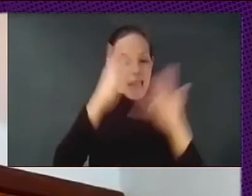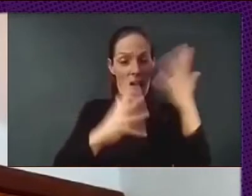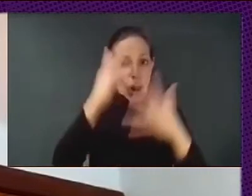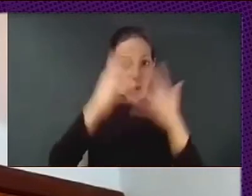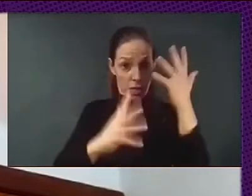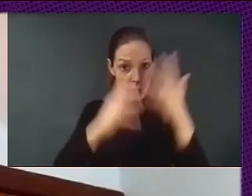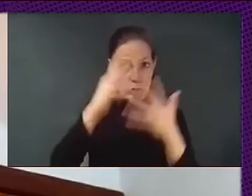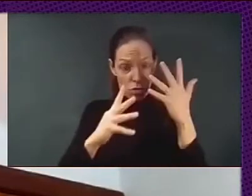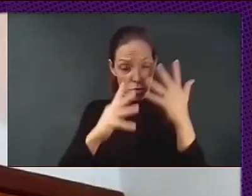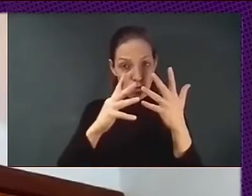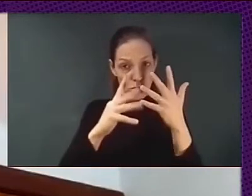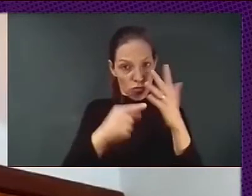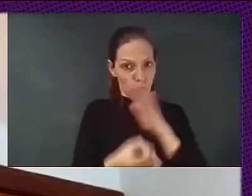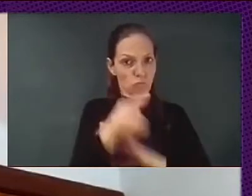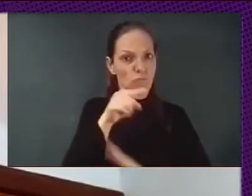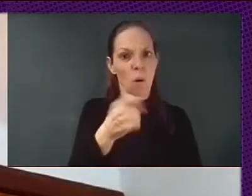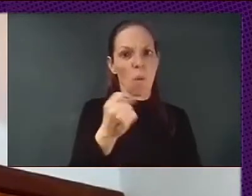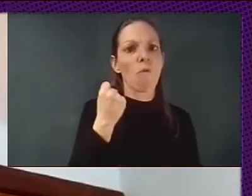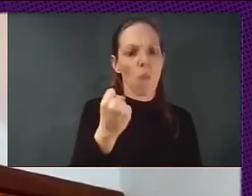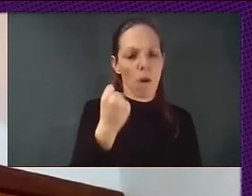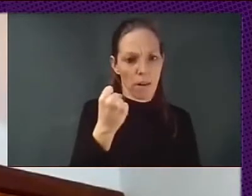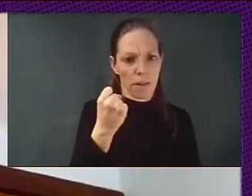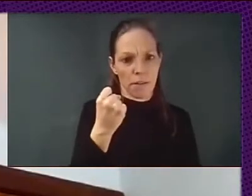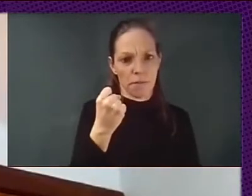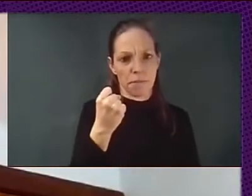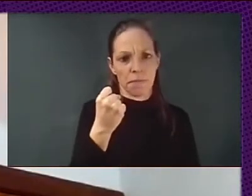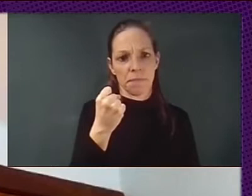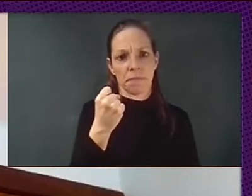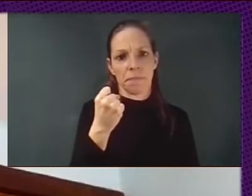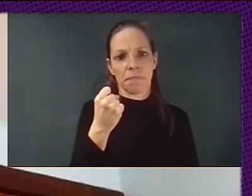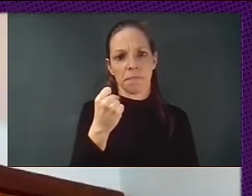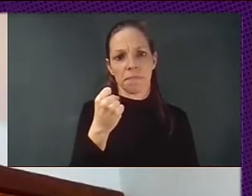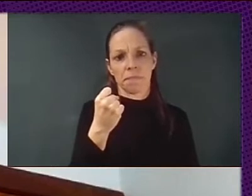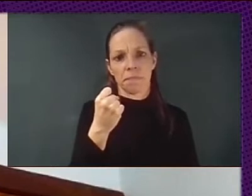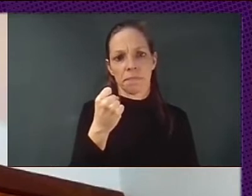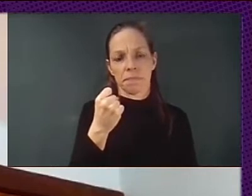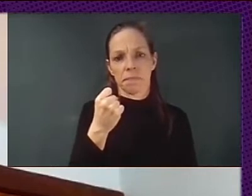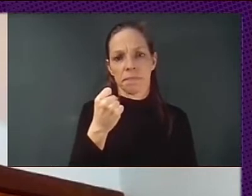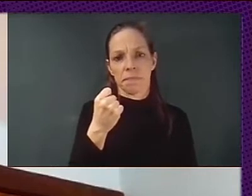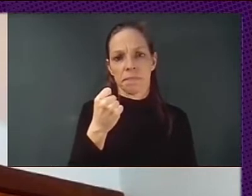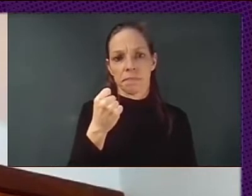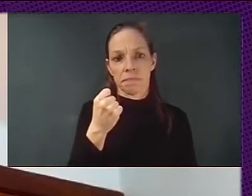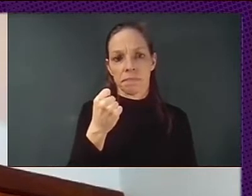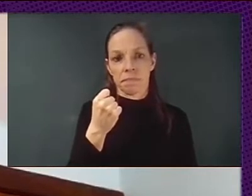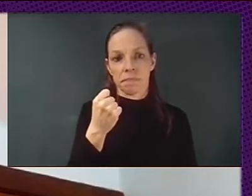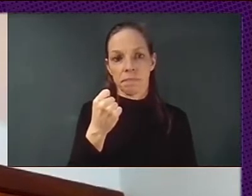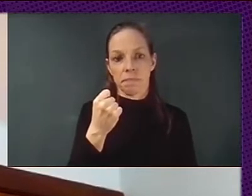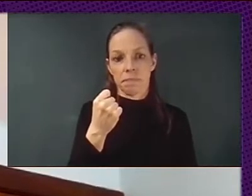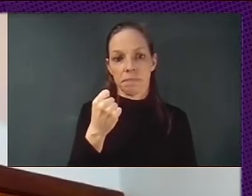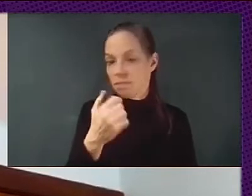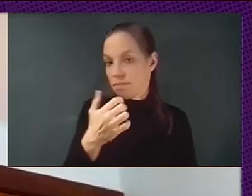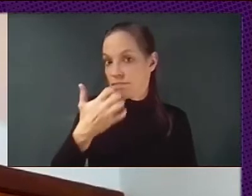of algorithmic bias. And now we have this big movement about